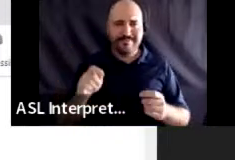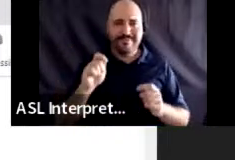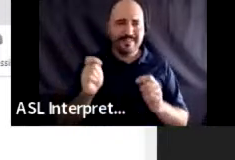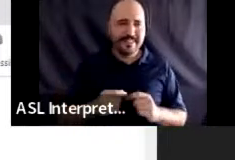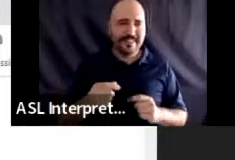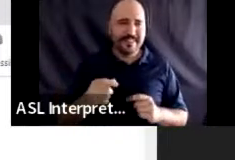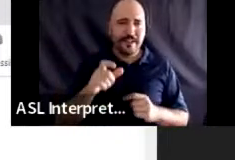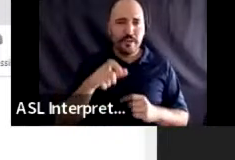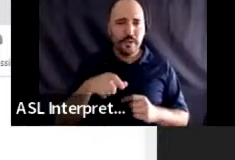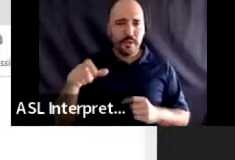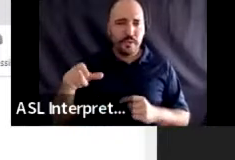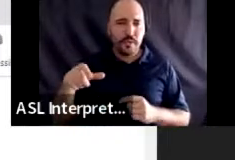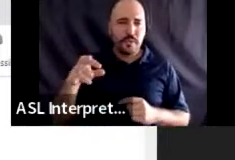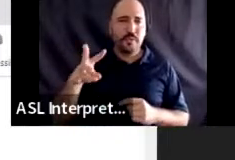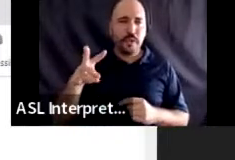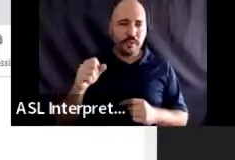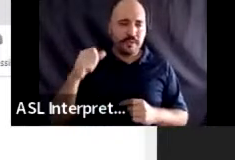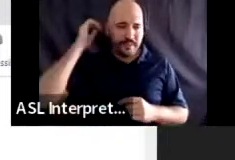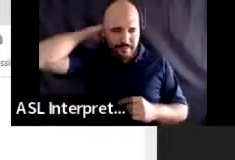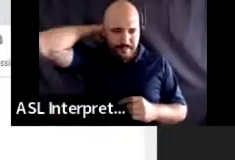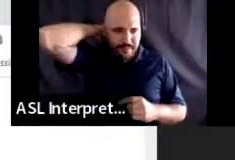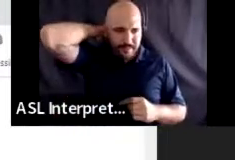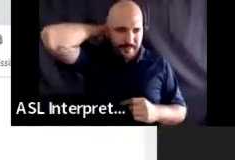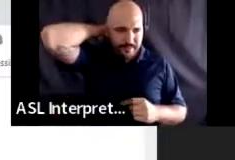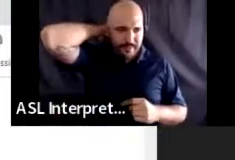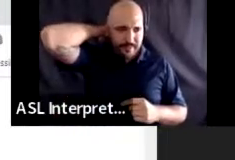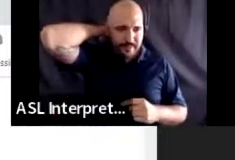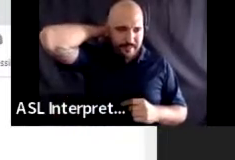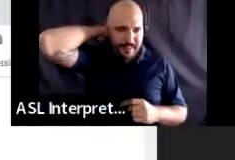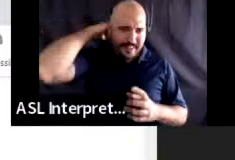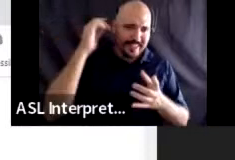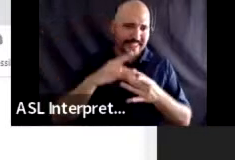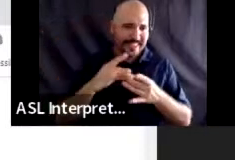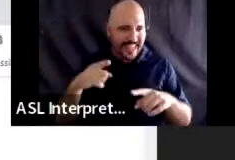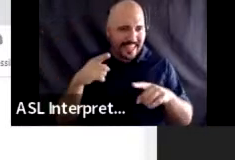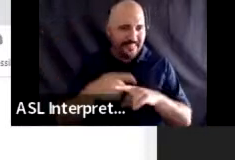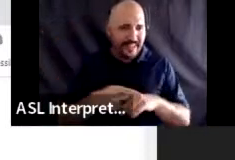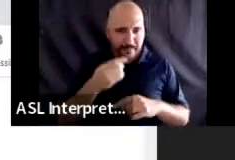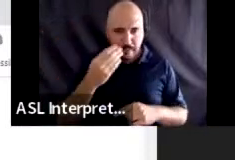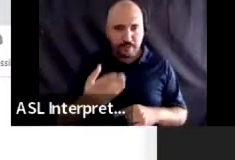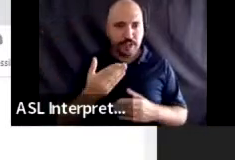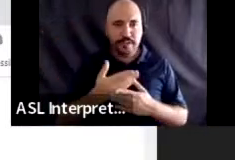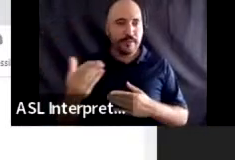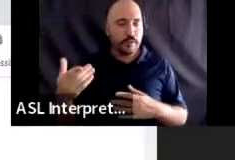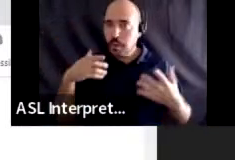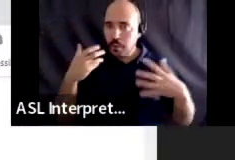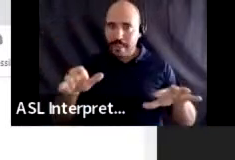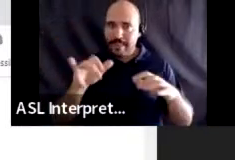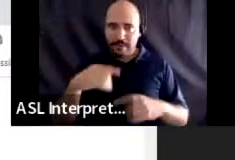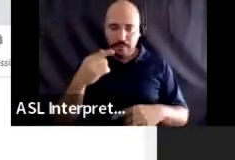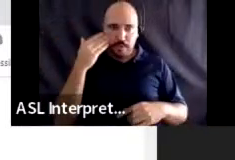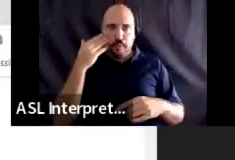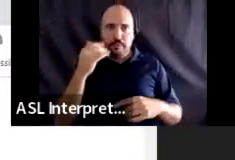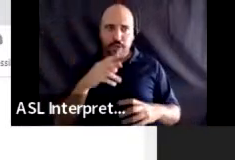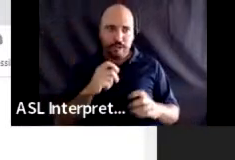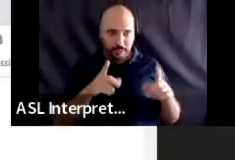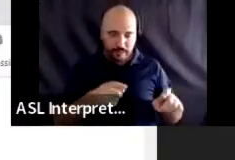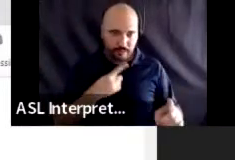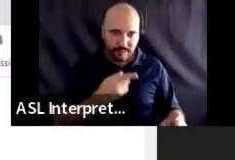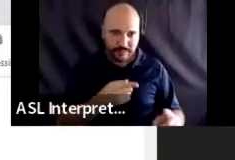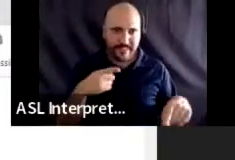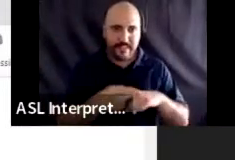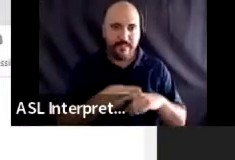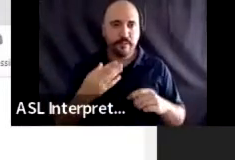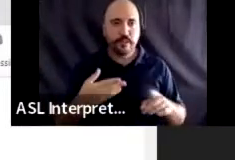and 5 rows. Currently displaying rows 1. so it's saying conflicting information here. So definitely this is something you don't want to have. So let me try to show that to you again,